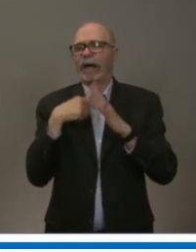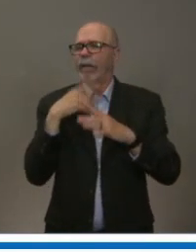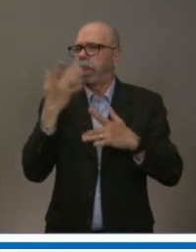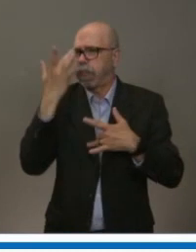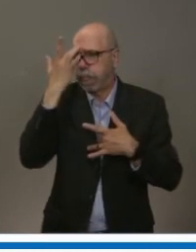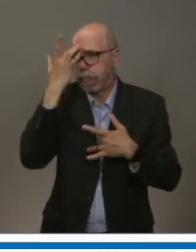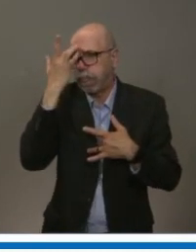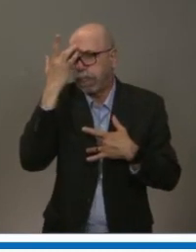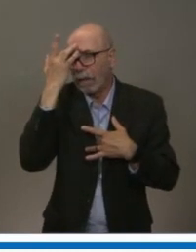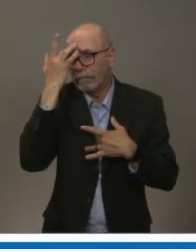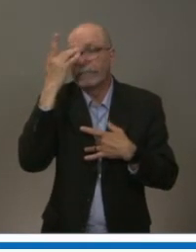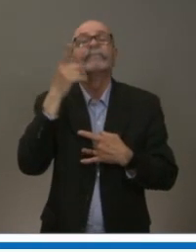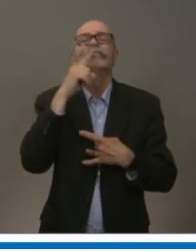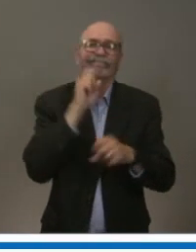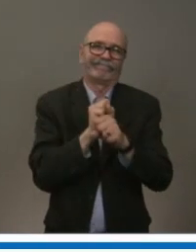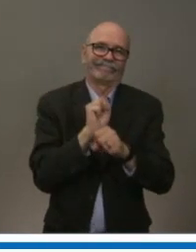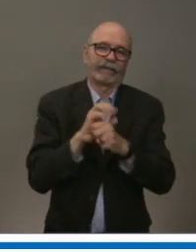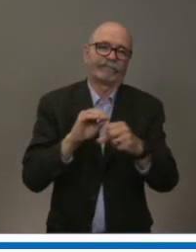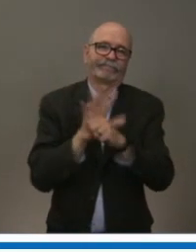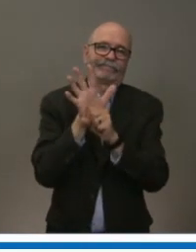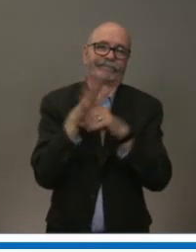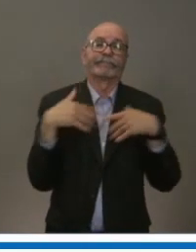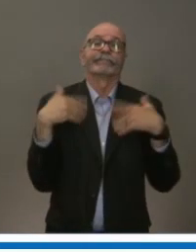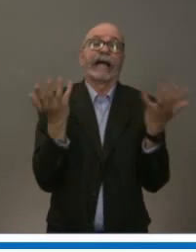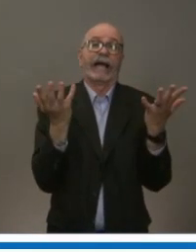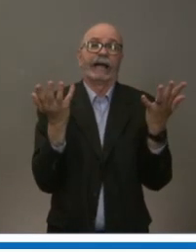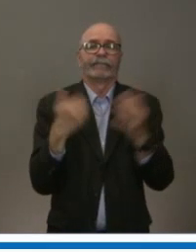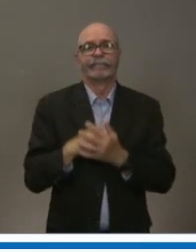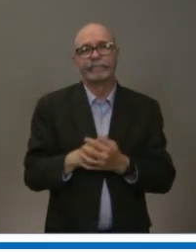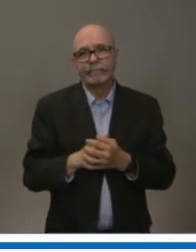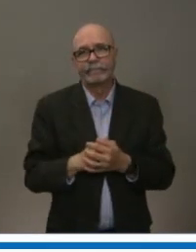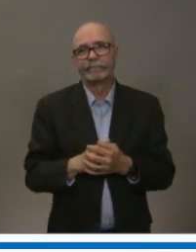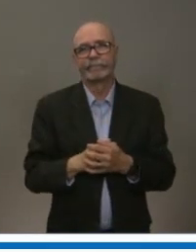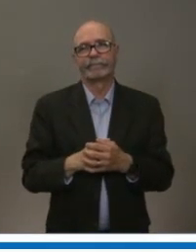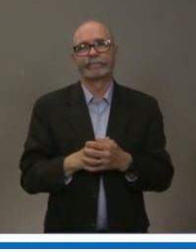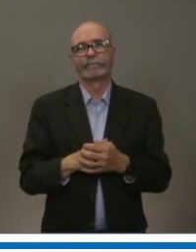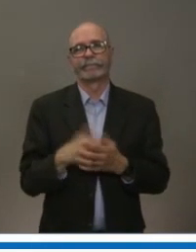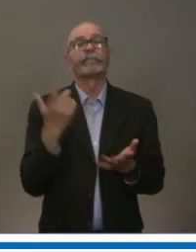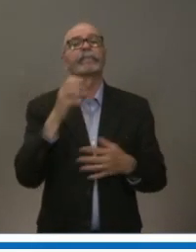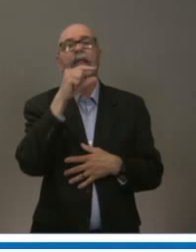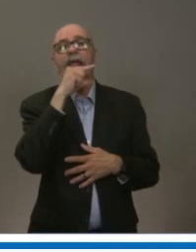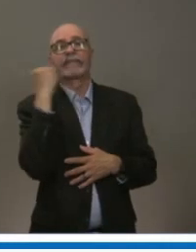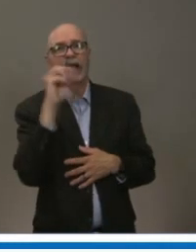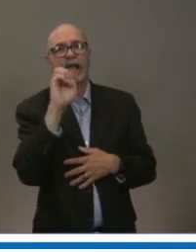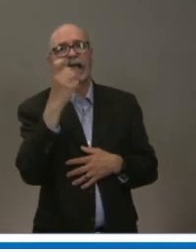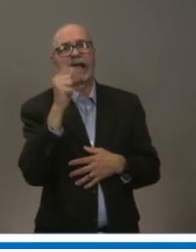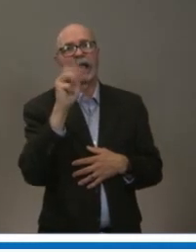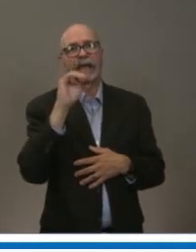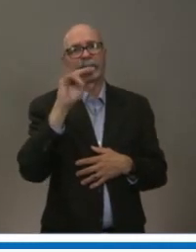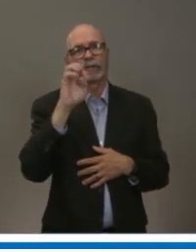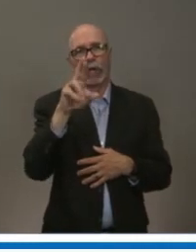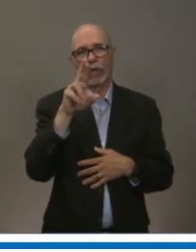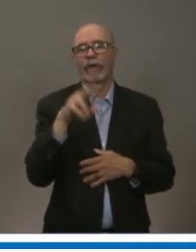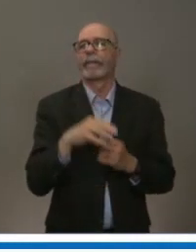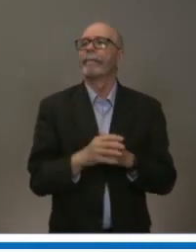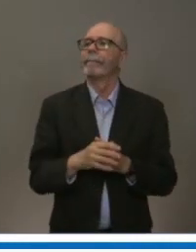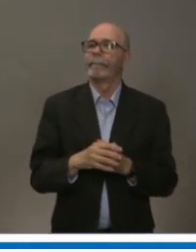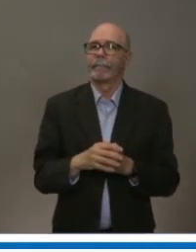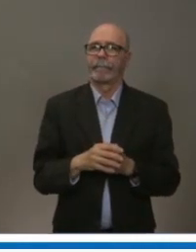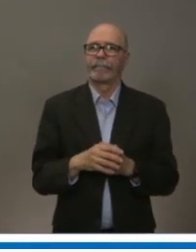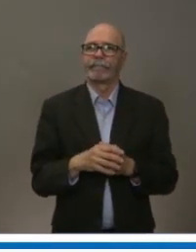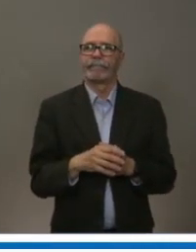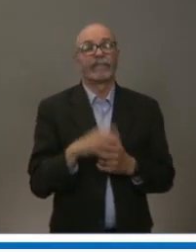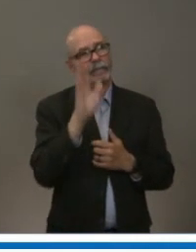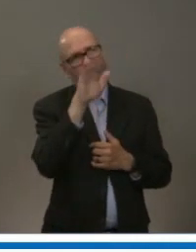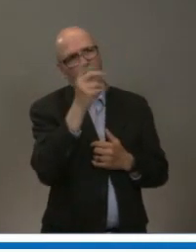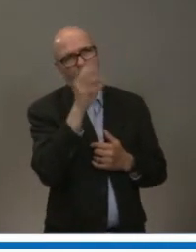COVID. Next, we'll go to Tim Bousquet from the Halifax Examiner. Go ahead, Tim. Hi, thank you. Dr. Strang, earlier